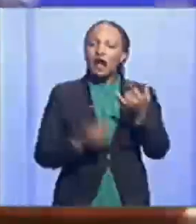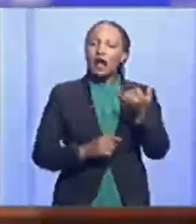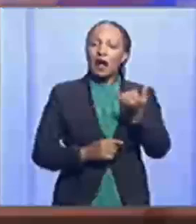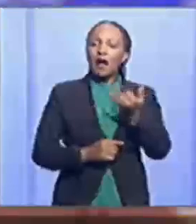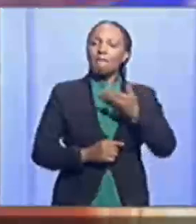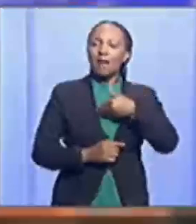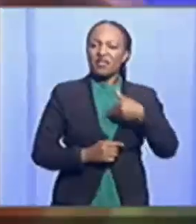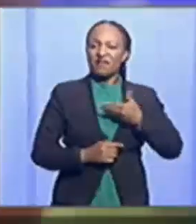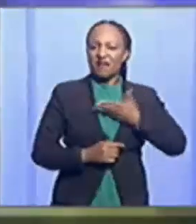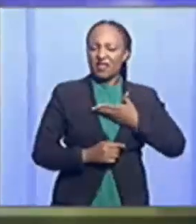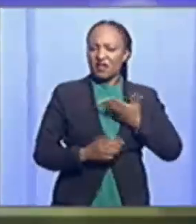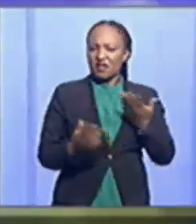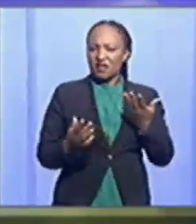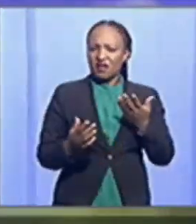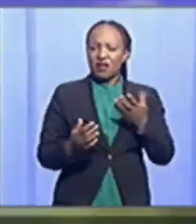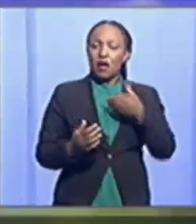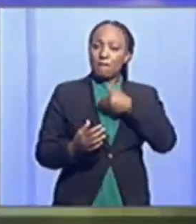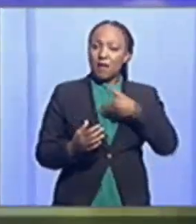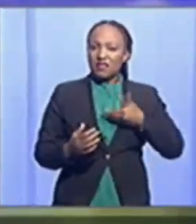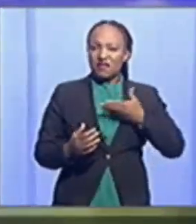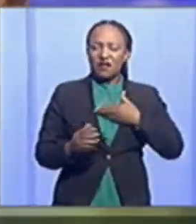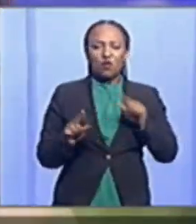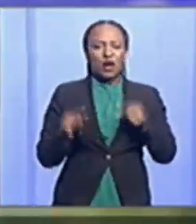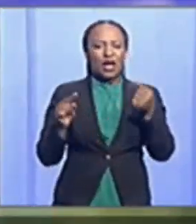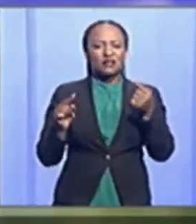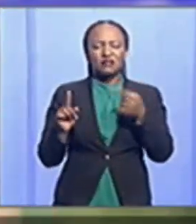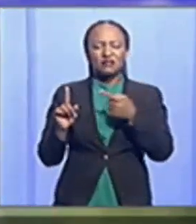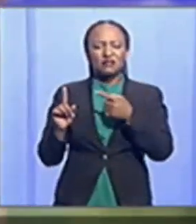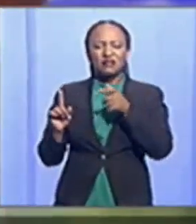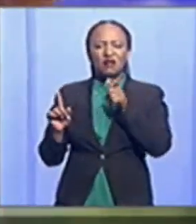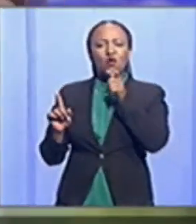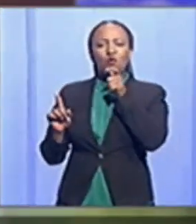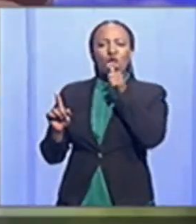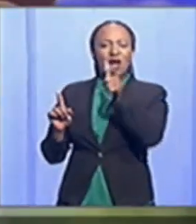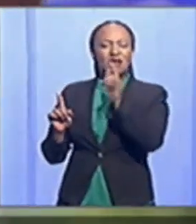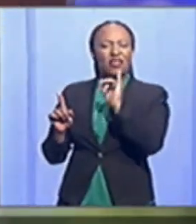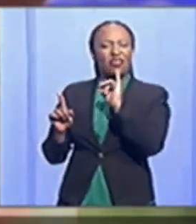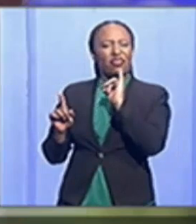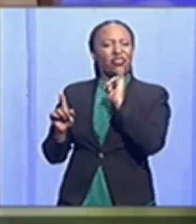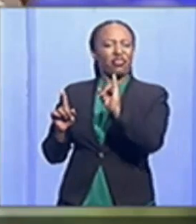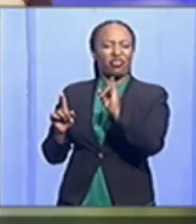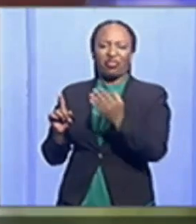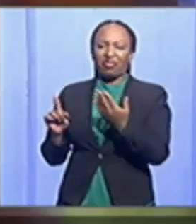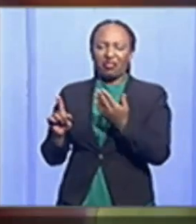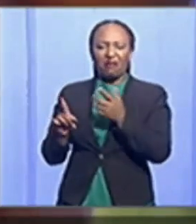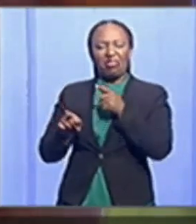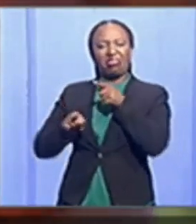ba rena ba mo sekolong ona motswadi a ka botsa ngwana e mantša mos I'm a bit or